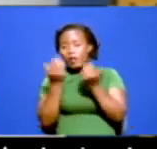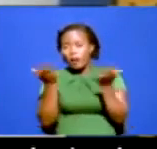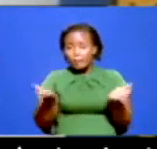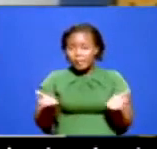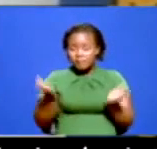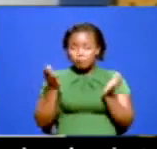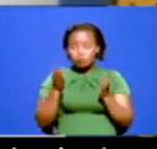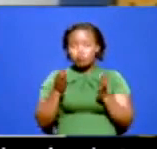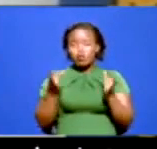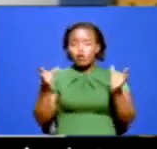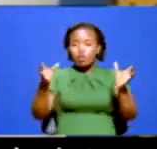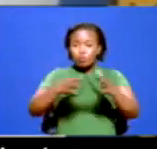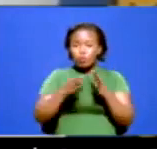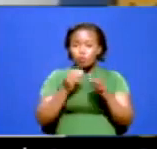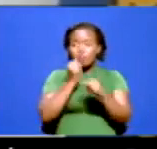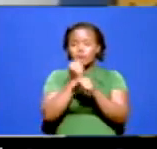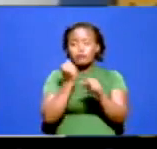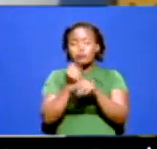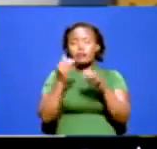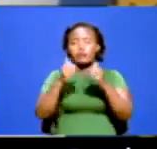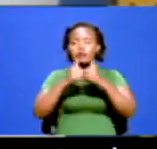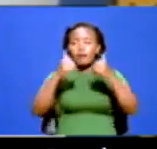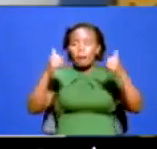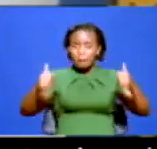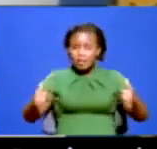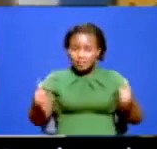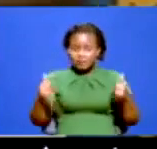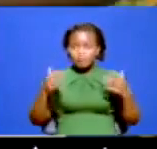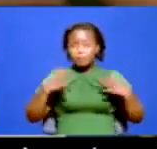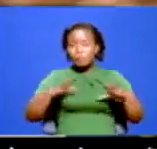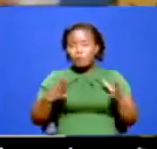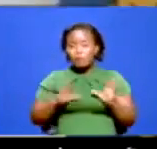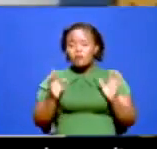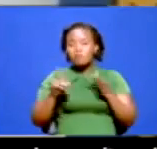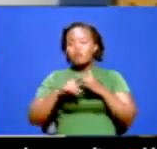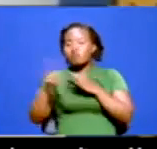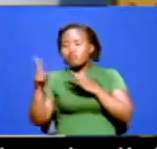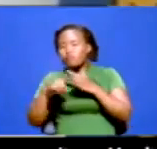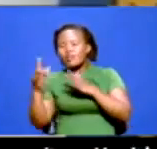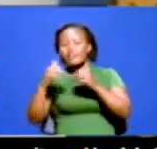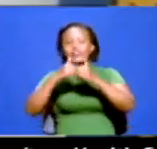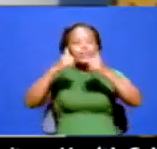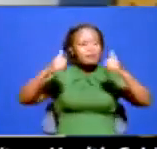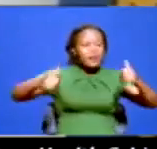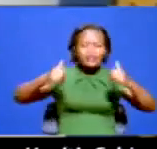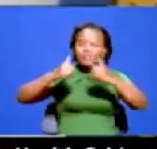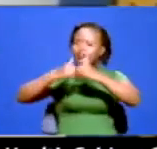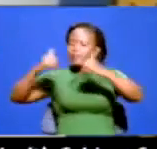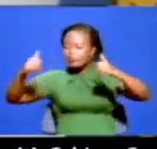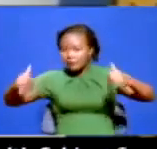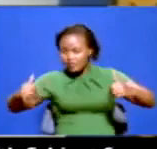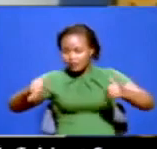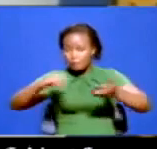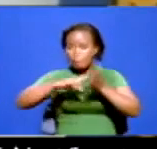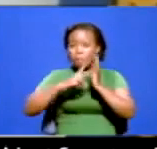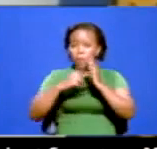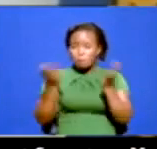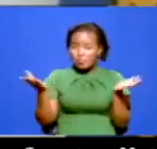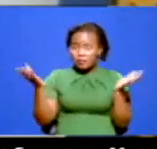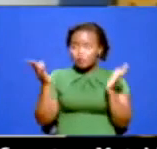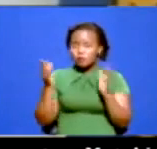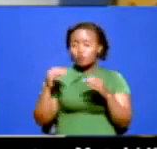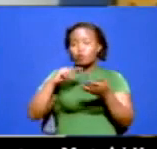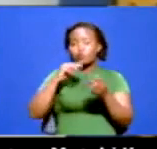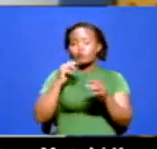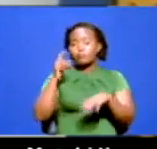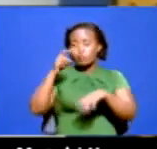force breaks, isn't it? Yeah. People break, they go different directions, and therefore within that melee